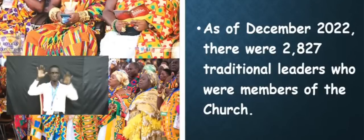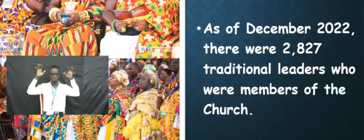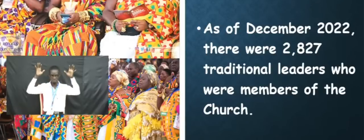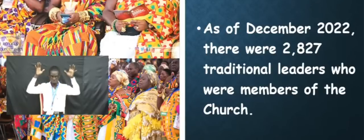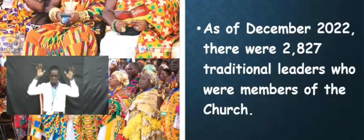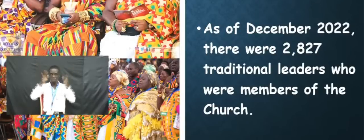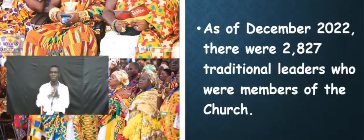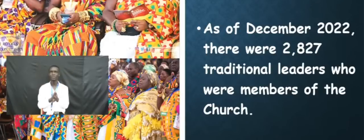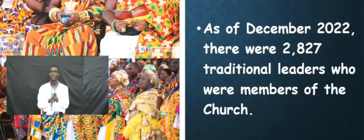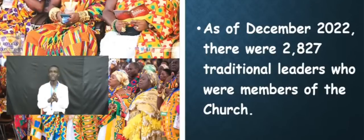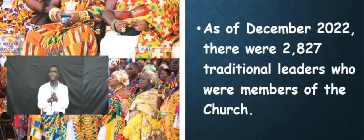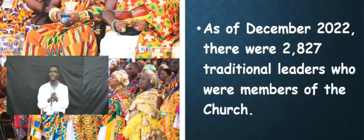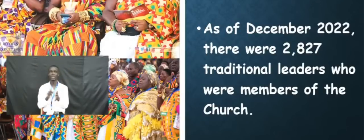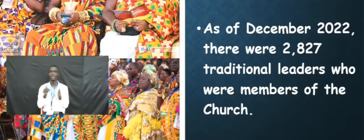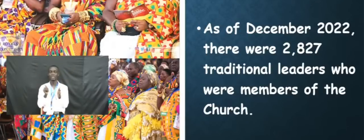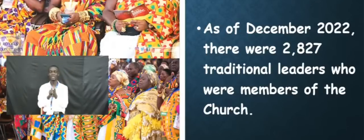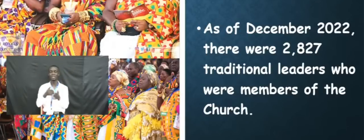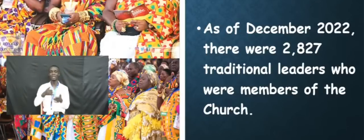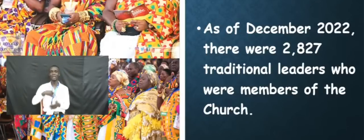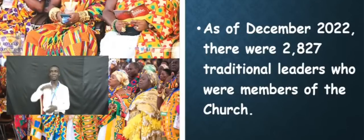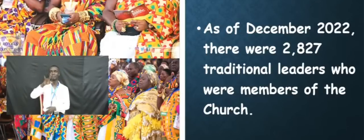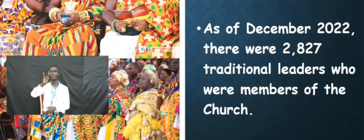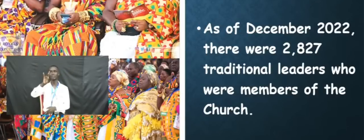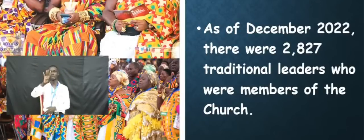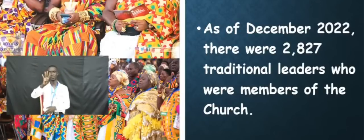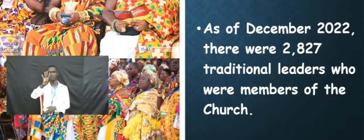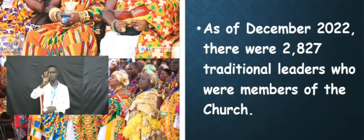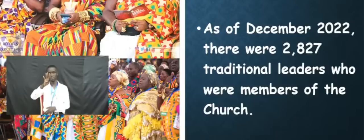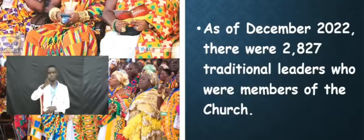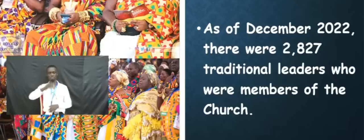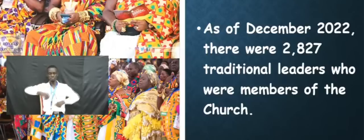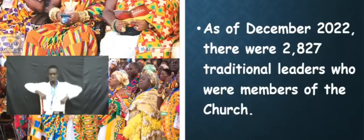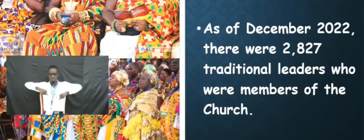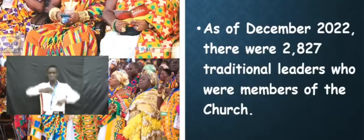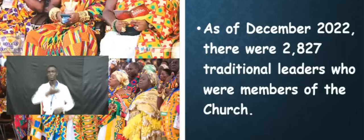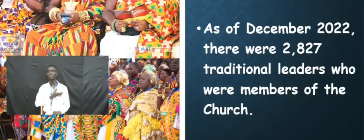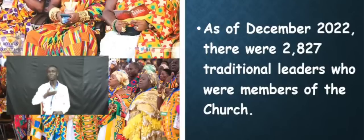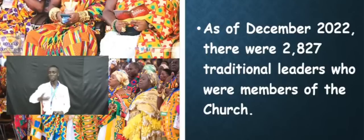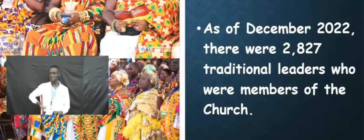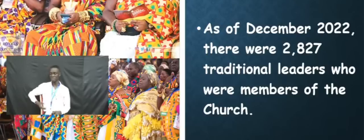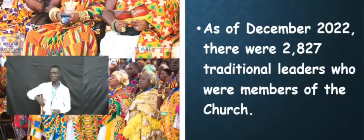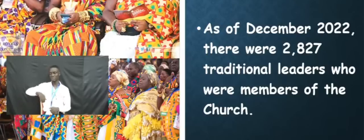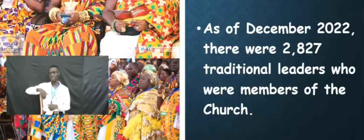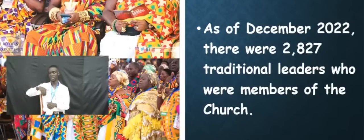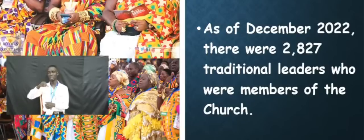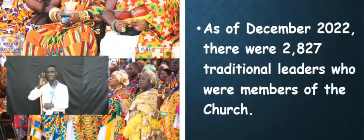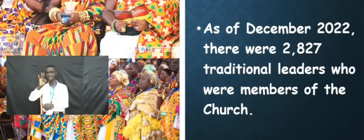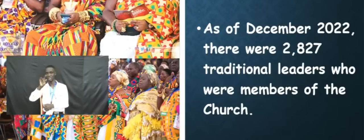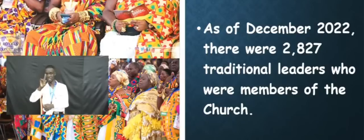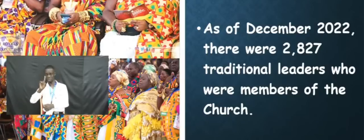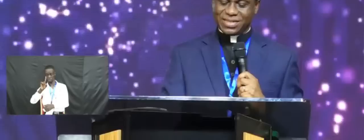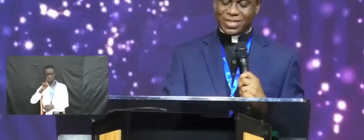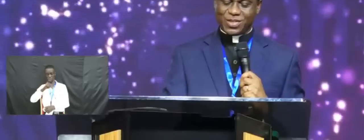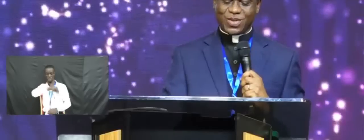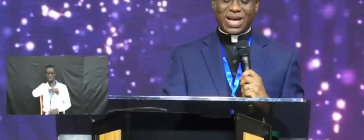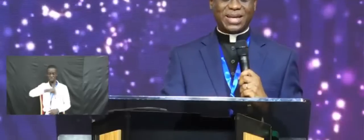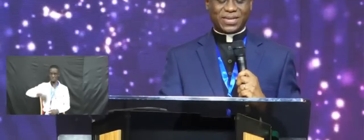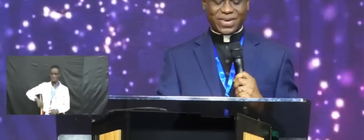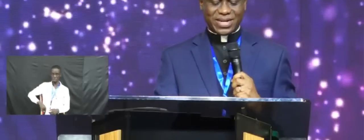These included 74 parammon chiefs, 91 paramon crane mothers and 2,662